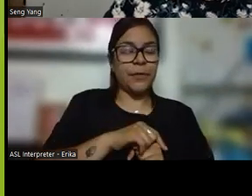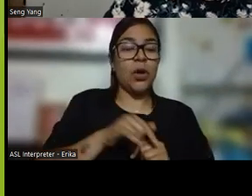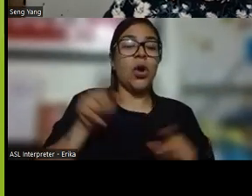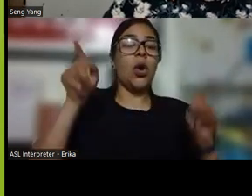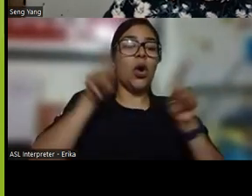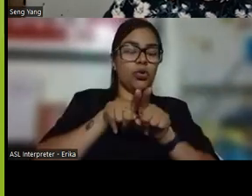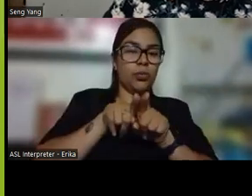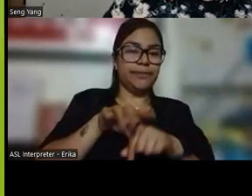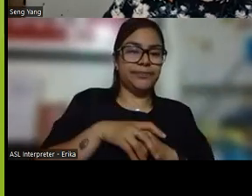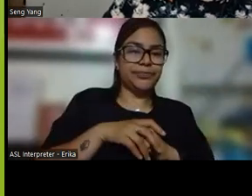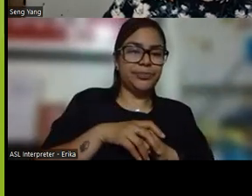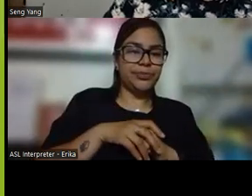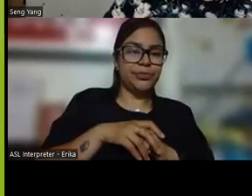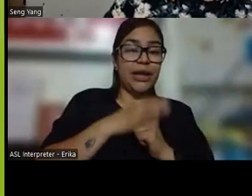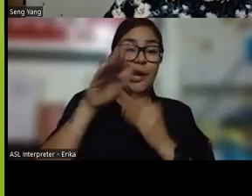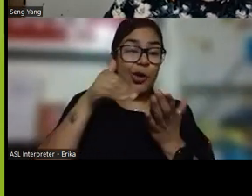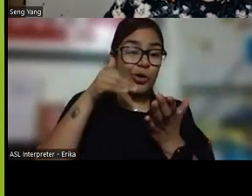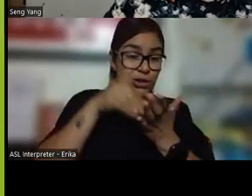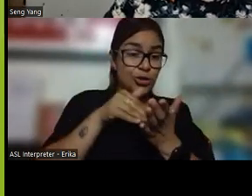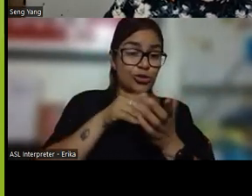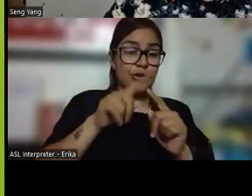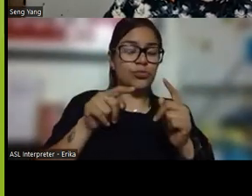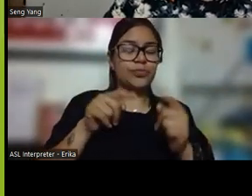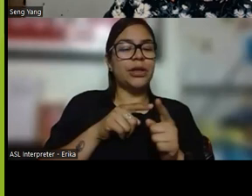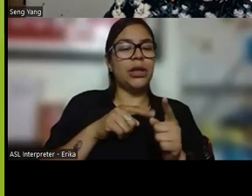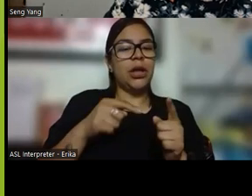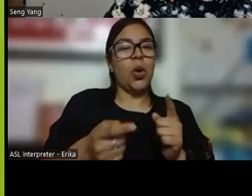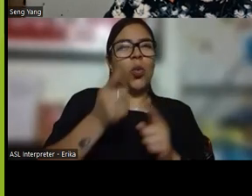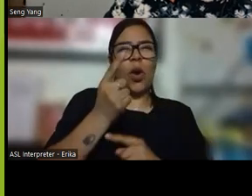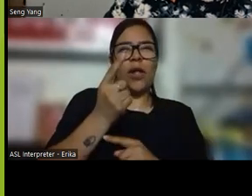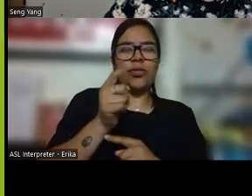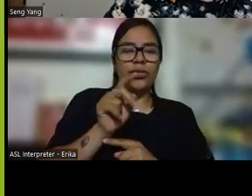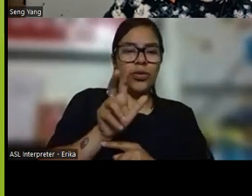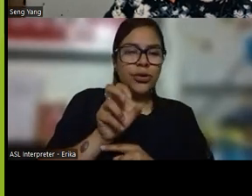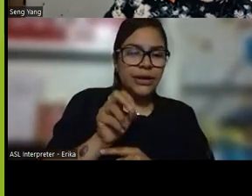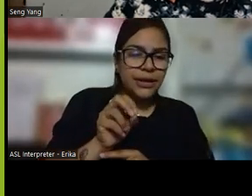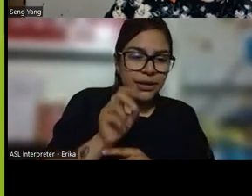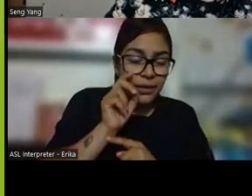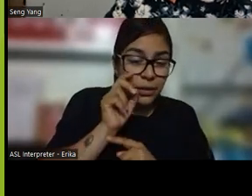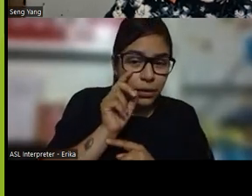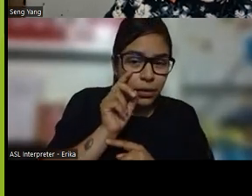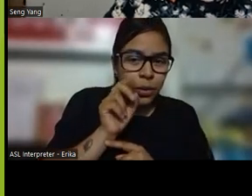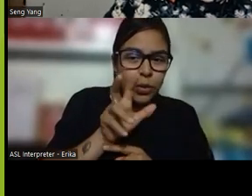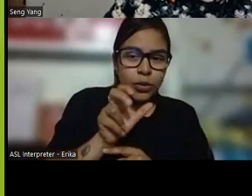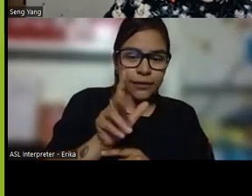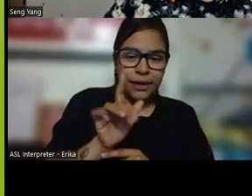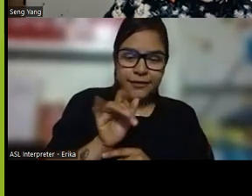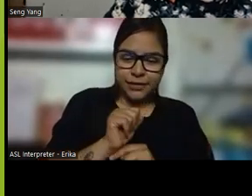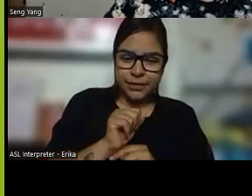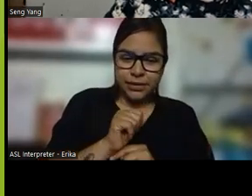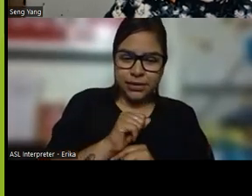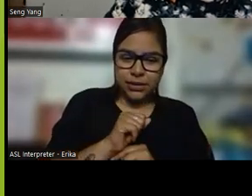Center, Zhongshe is one of the 35 IPP. IPP, it's